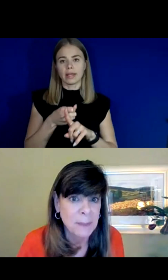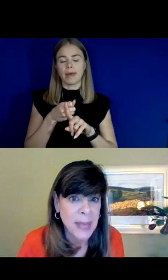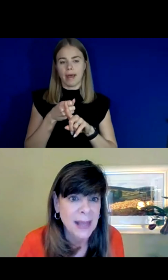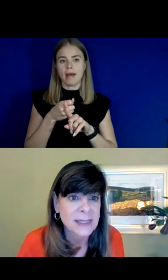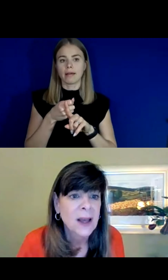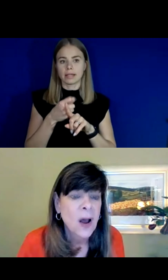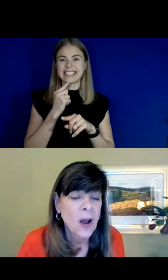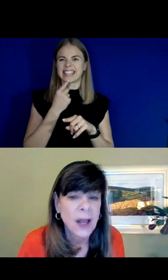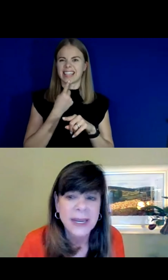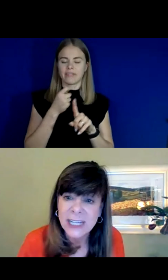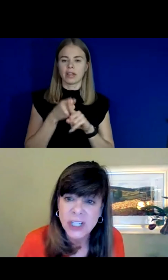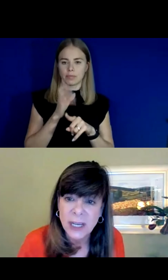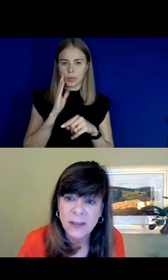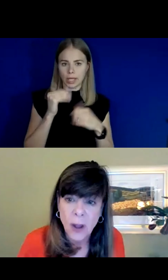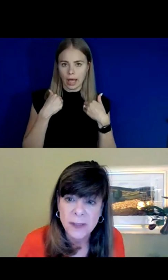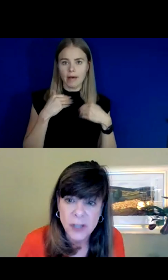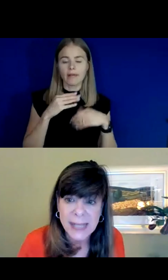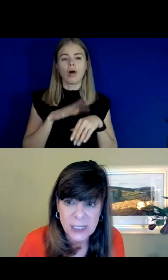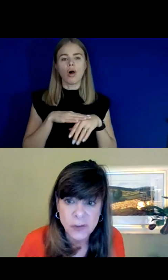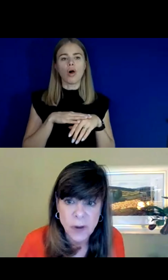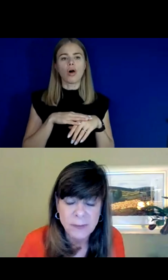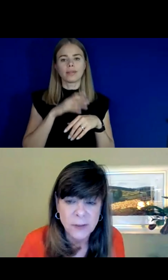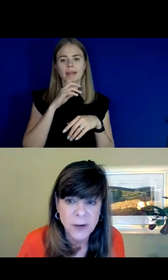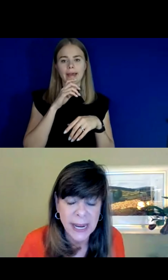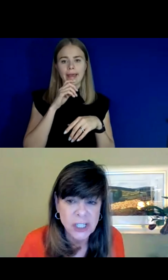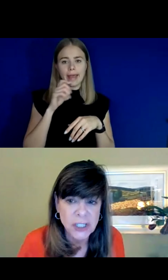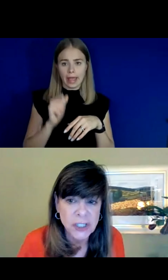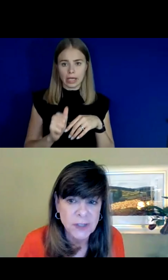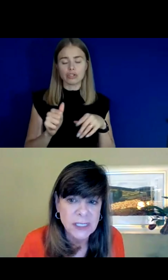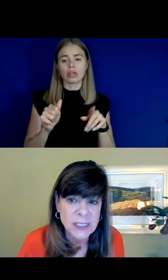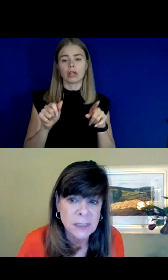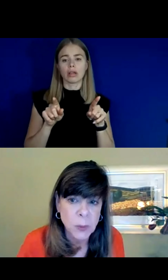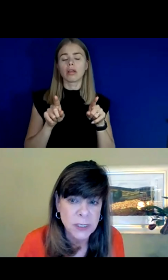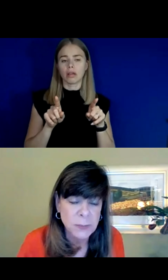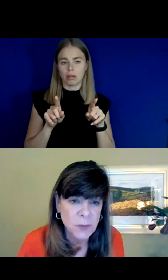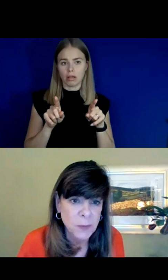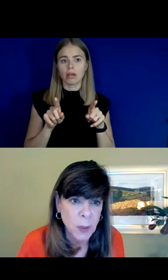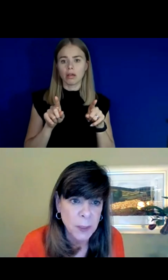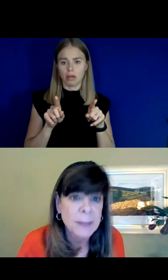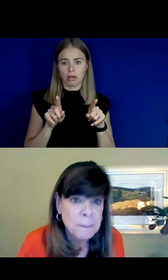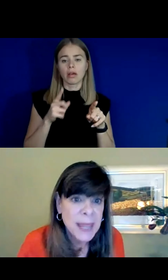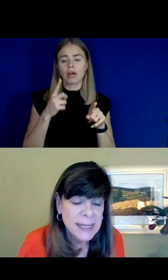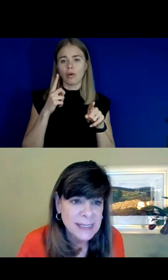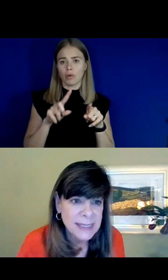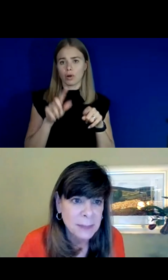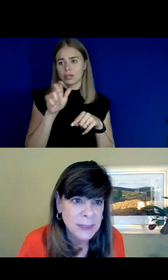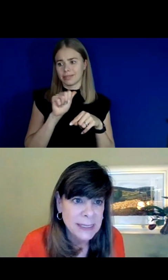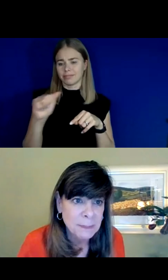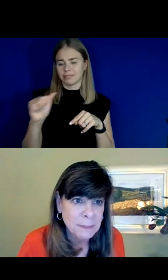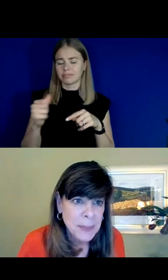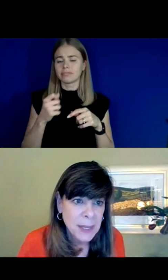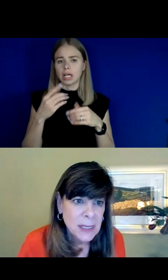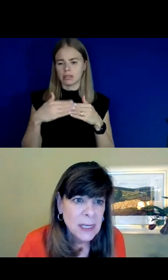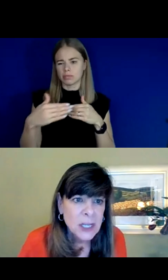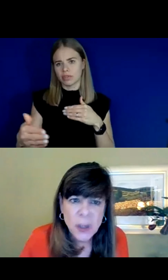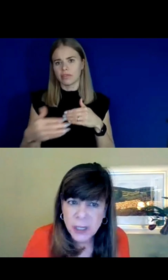significant impact on aging as a driver for aging services and supports moving forward. Next slide,